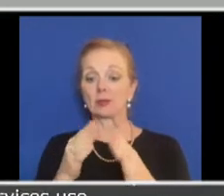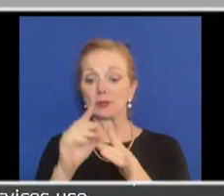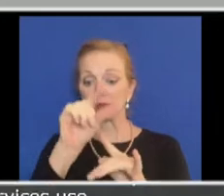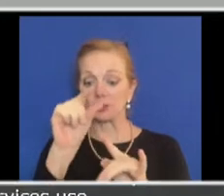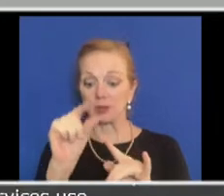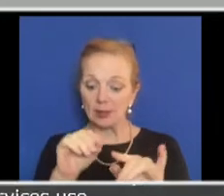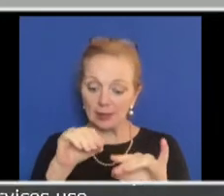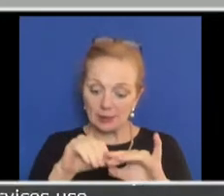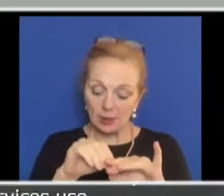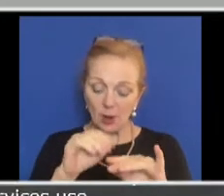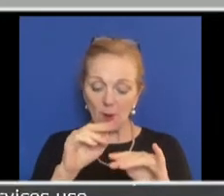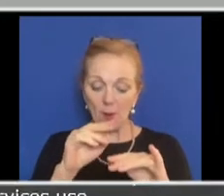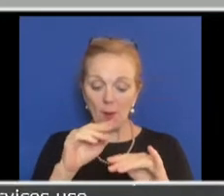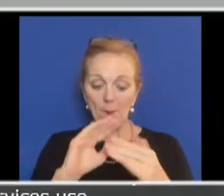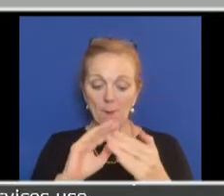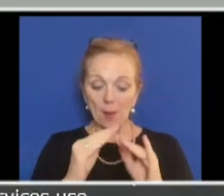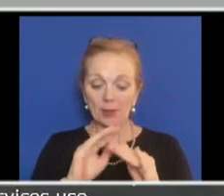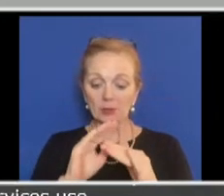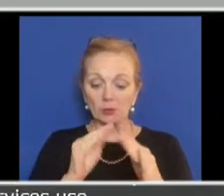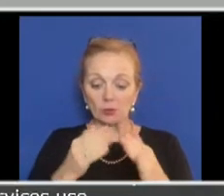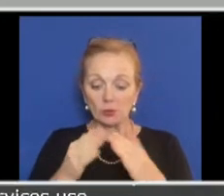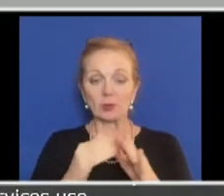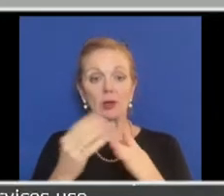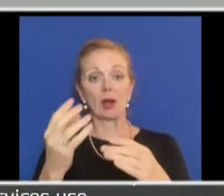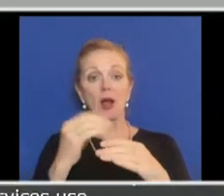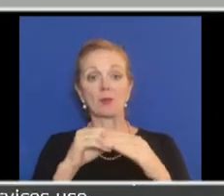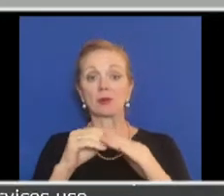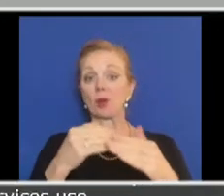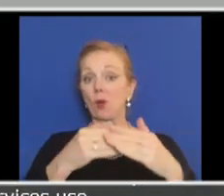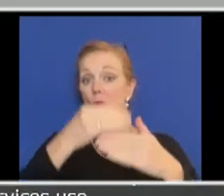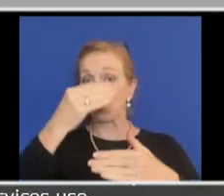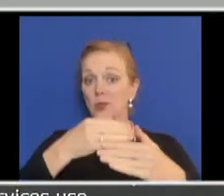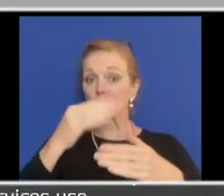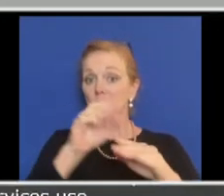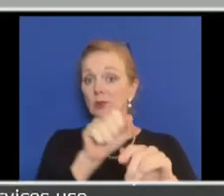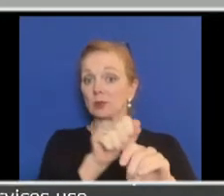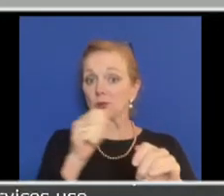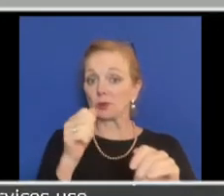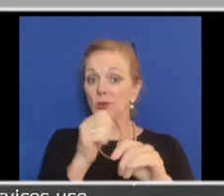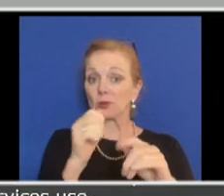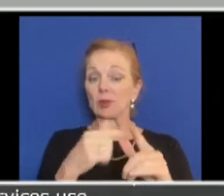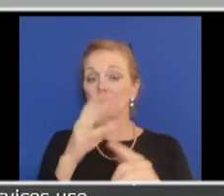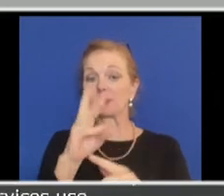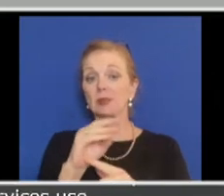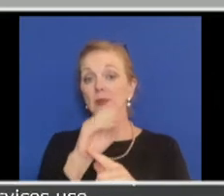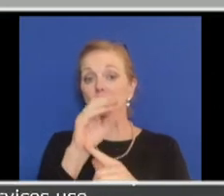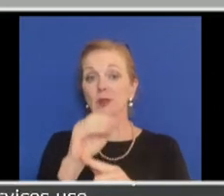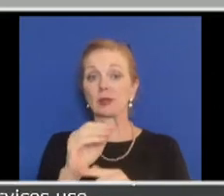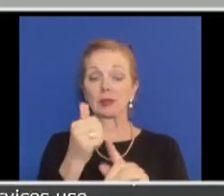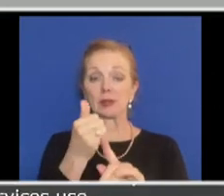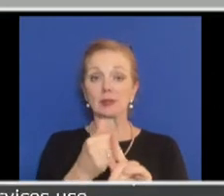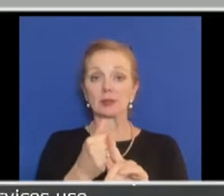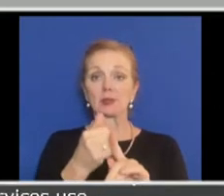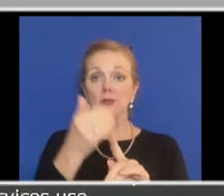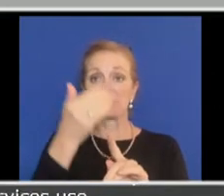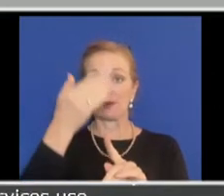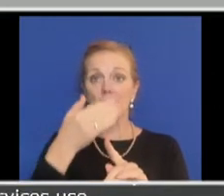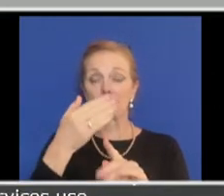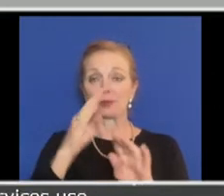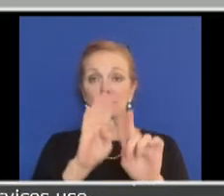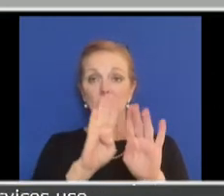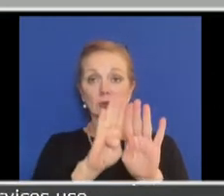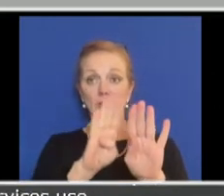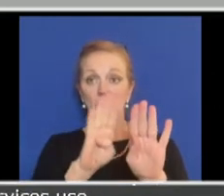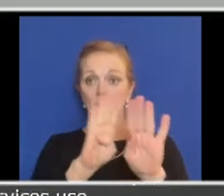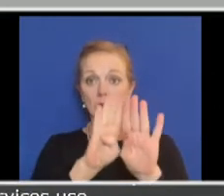streets also commits to a combination of Windows and operable doors for a minimum 60 percent of each Street facing Frontage that would